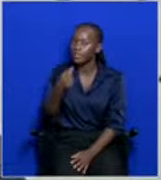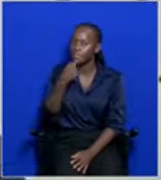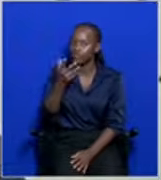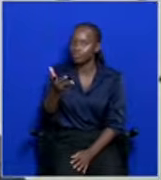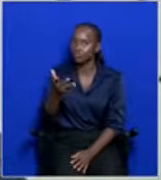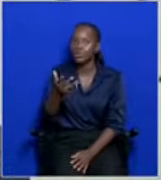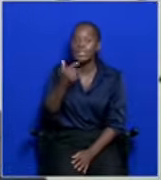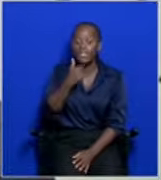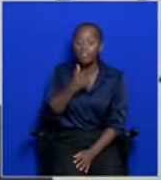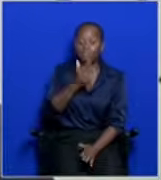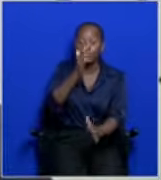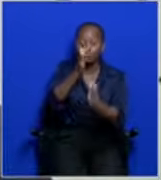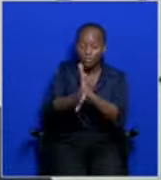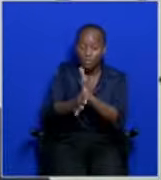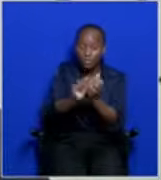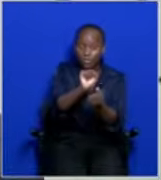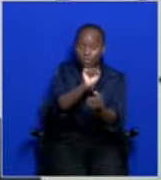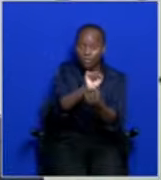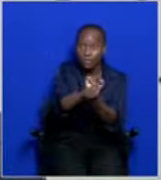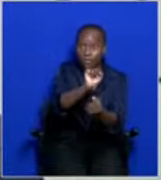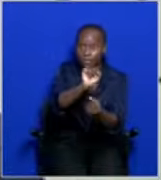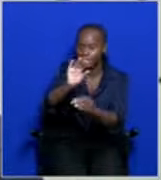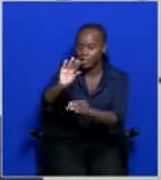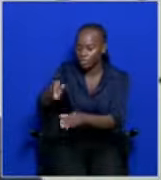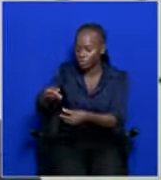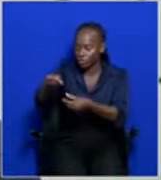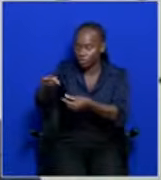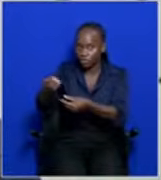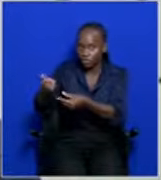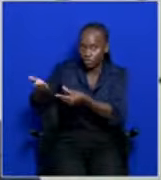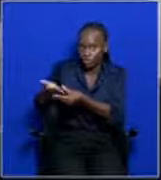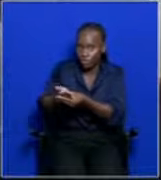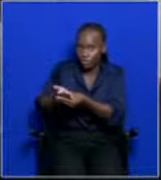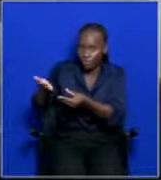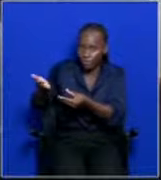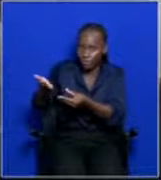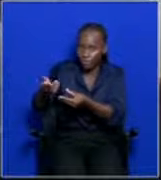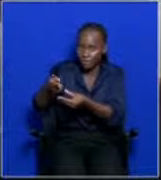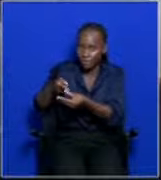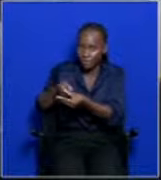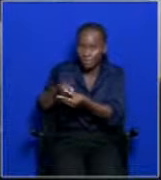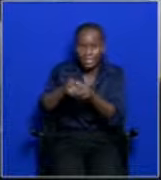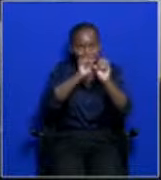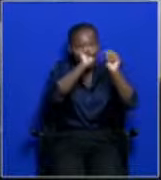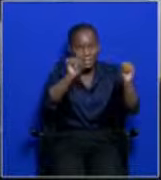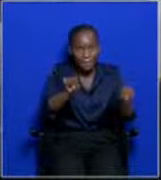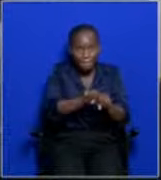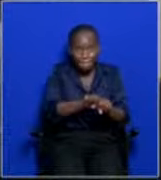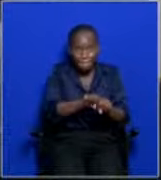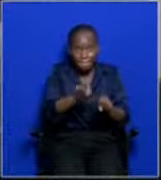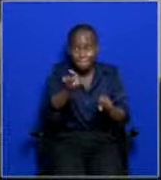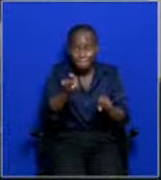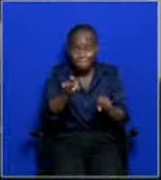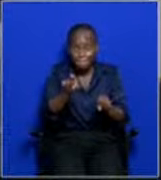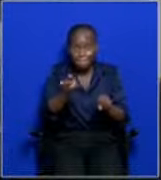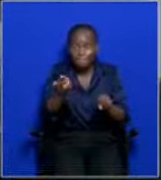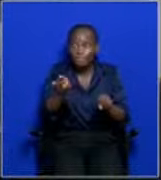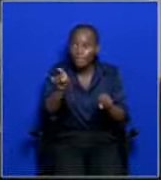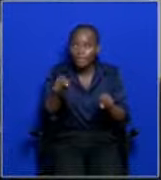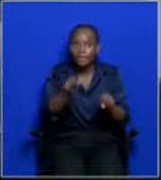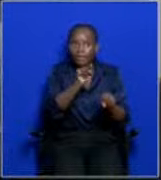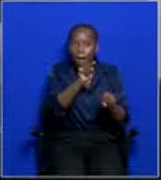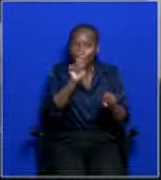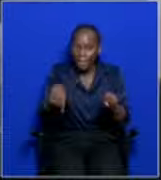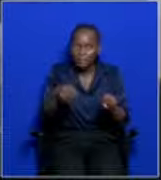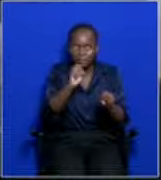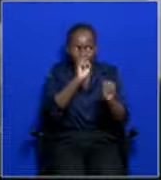was talking about, we must feed it. It will ask you, it was an arrest, or immediately